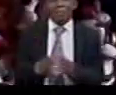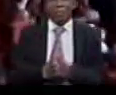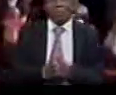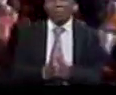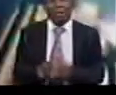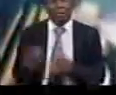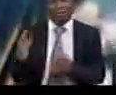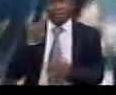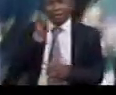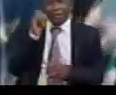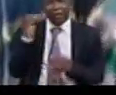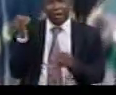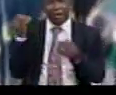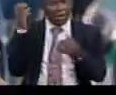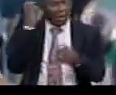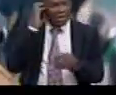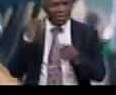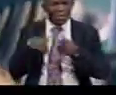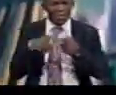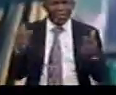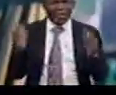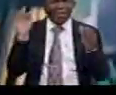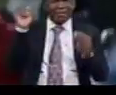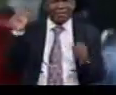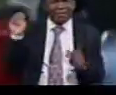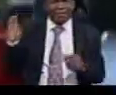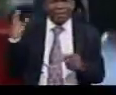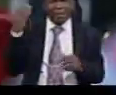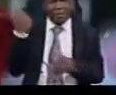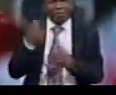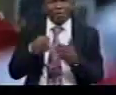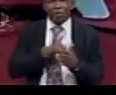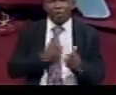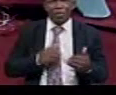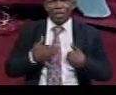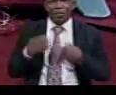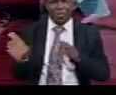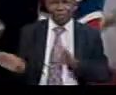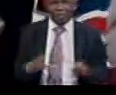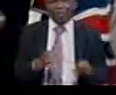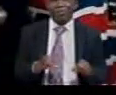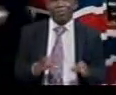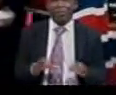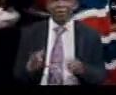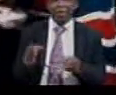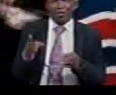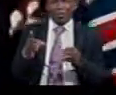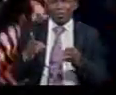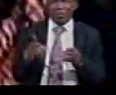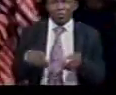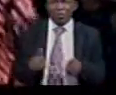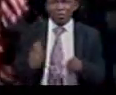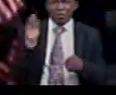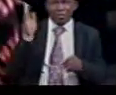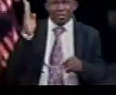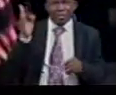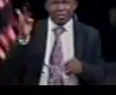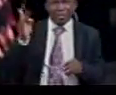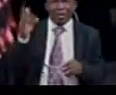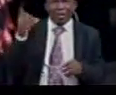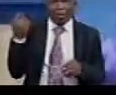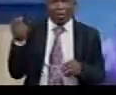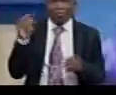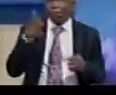amazing testimonies done by the power of Jesus Christ during the ministration of his servant, Pastor Dr.